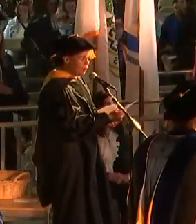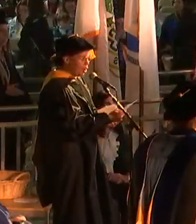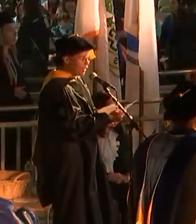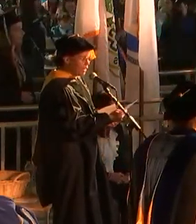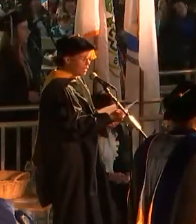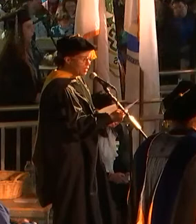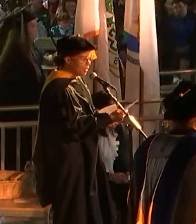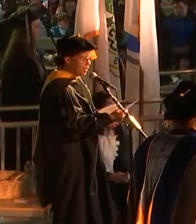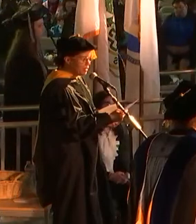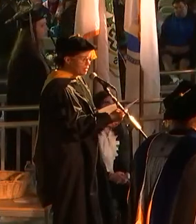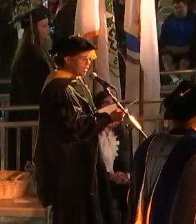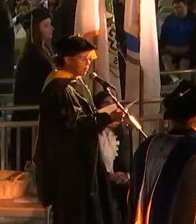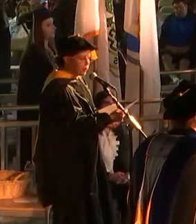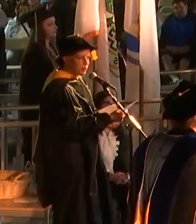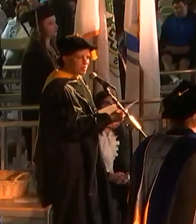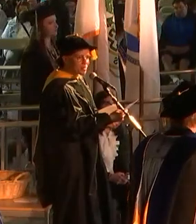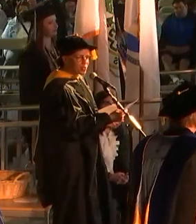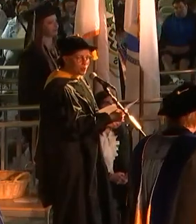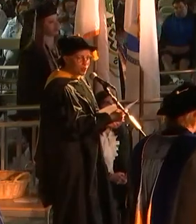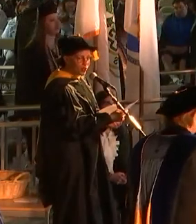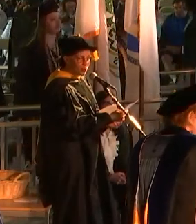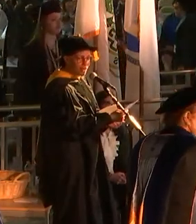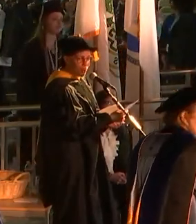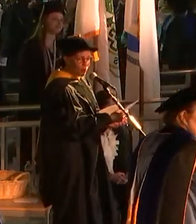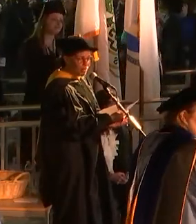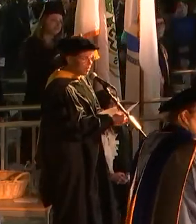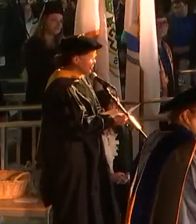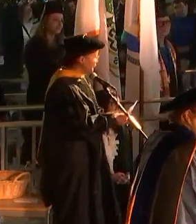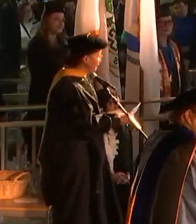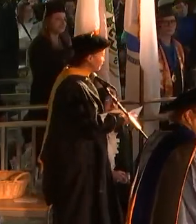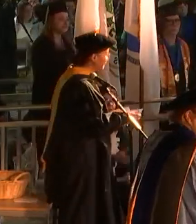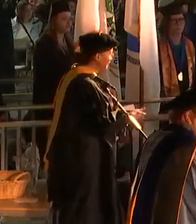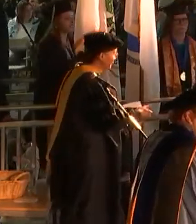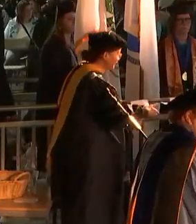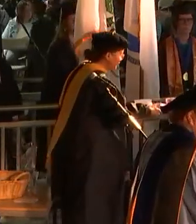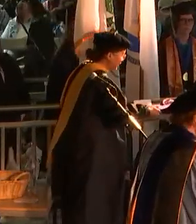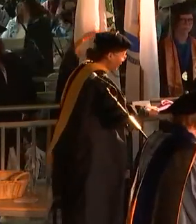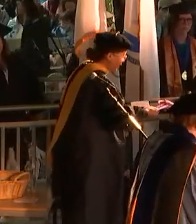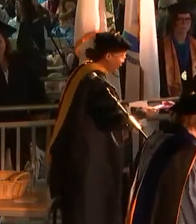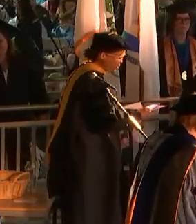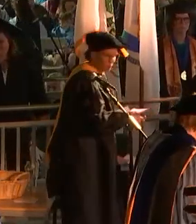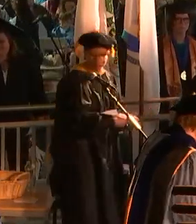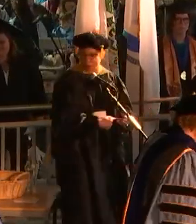Lindsay Pauline Xavier, summa cum laude.